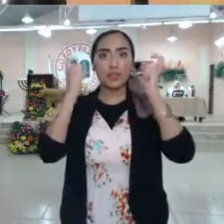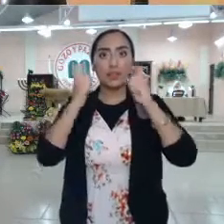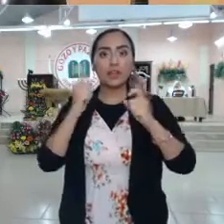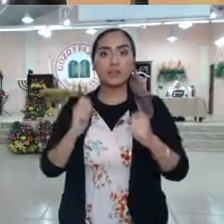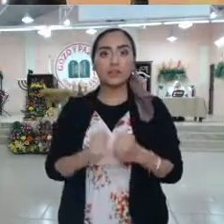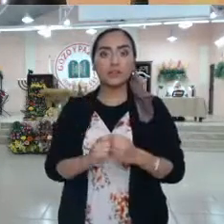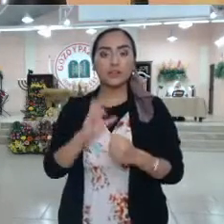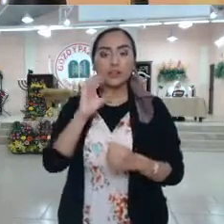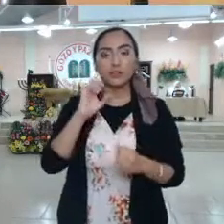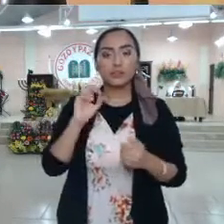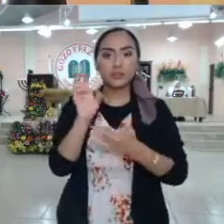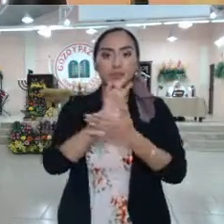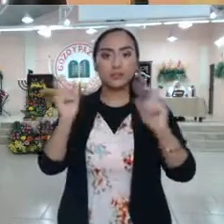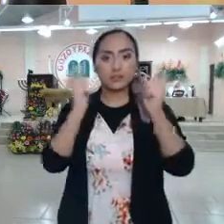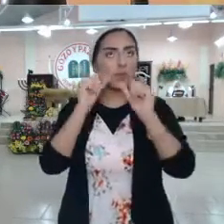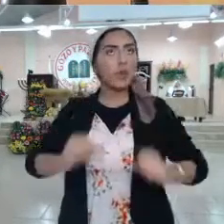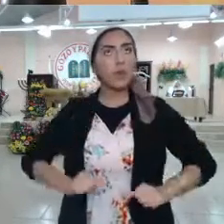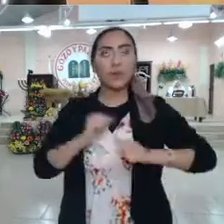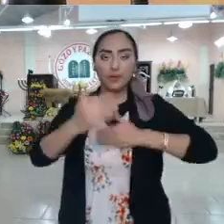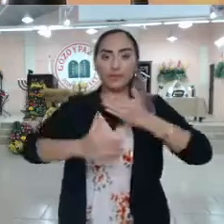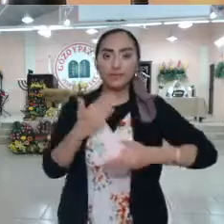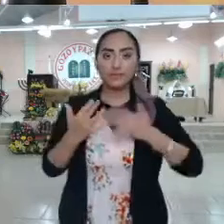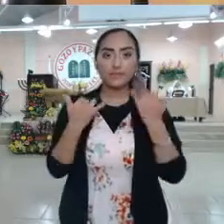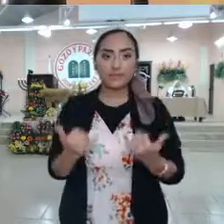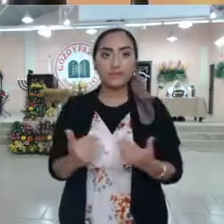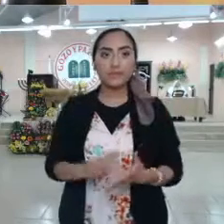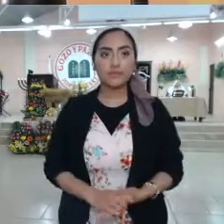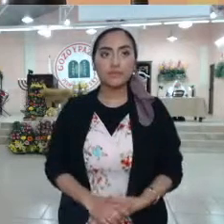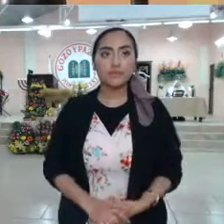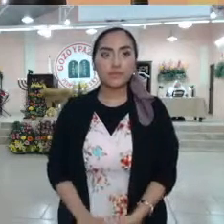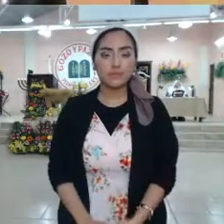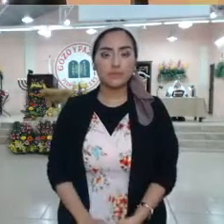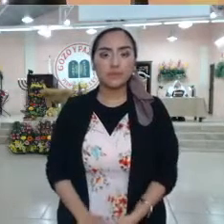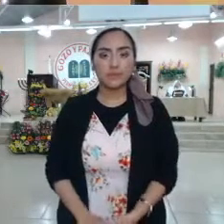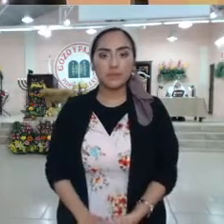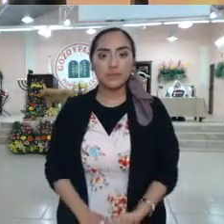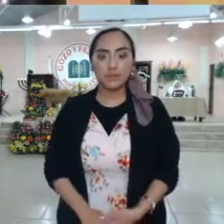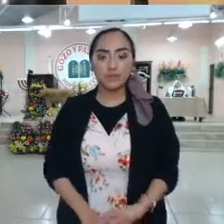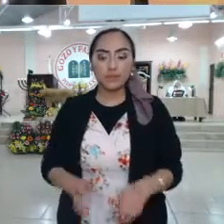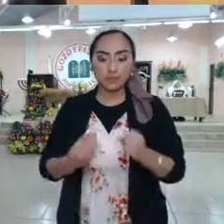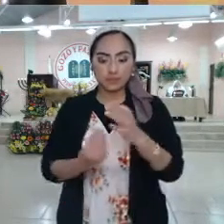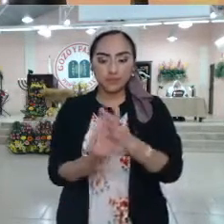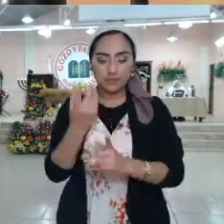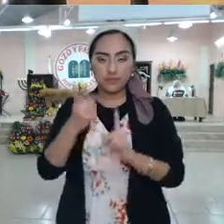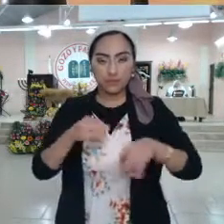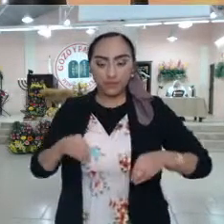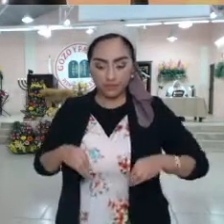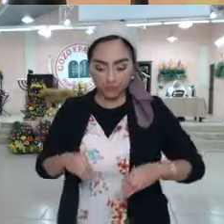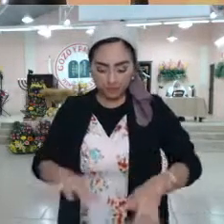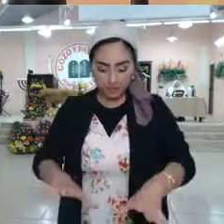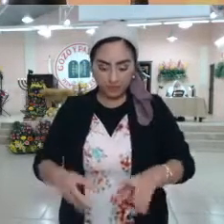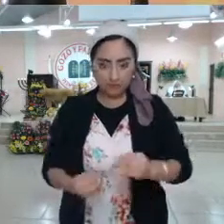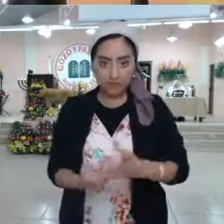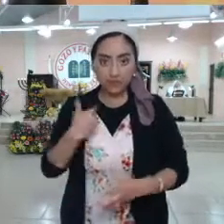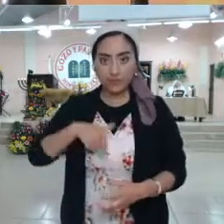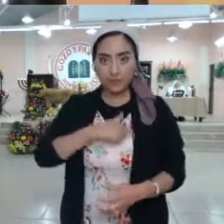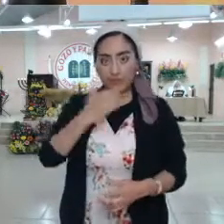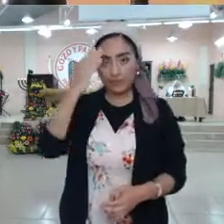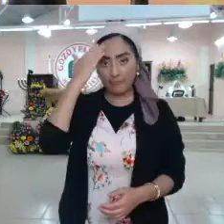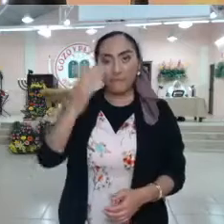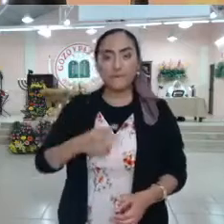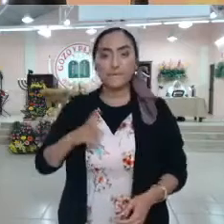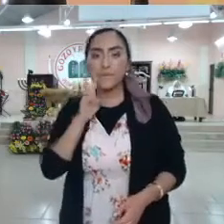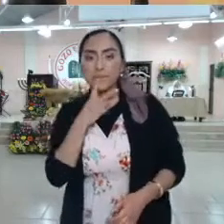feast of Y Shavuot. así, And like that, siempre. always. Los productos de la tierra The product of sabemos, the earth we know,